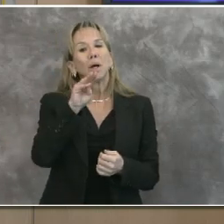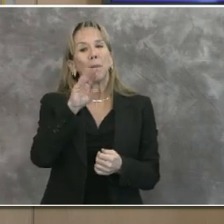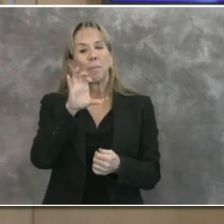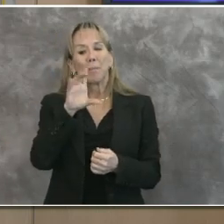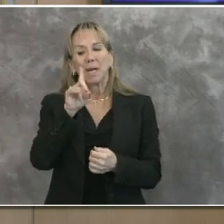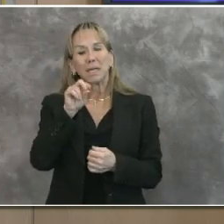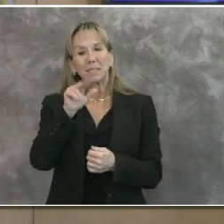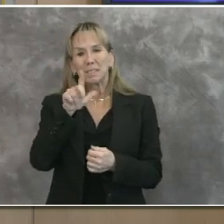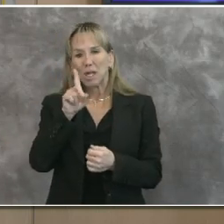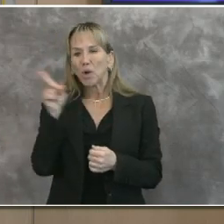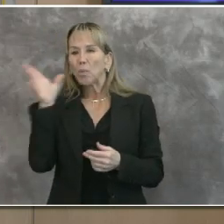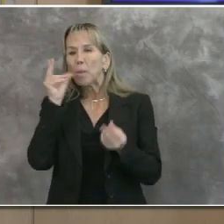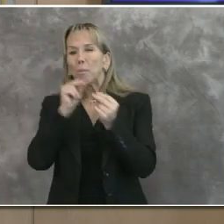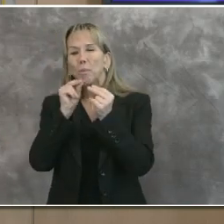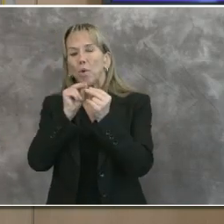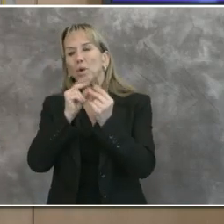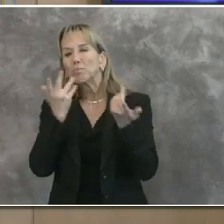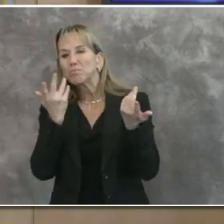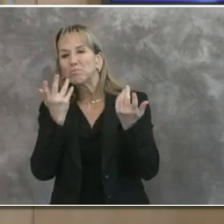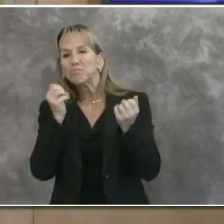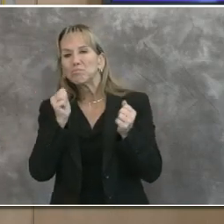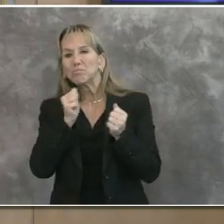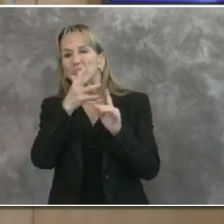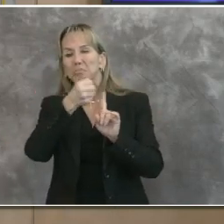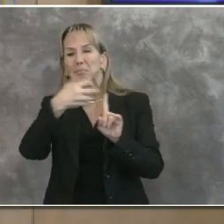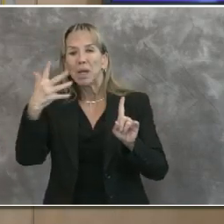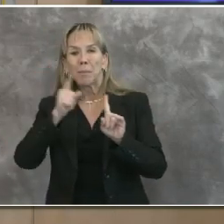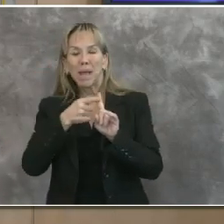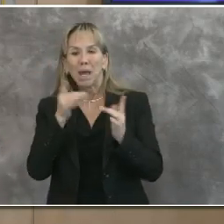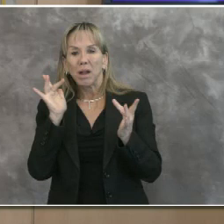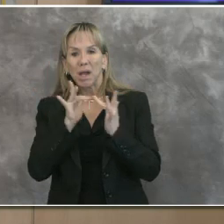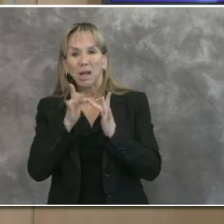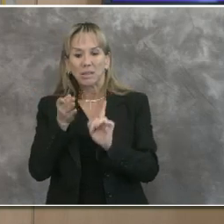of contact tracing for positives.